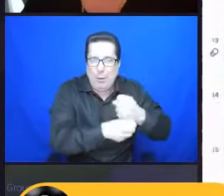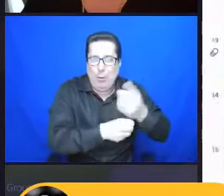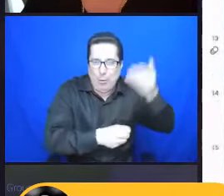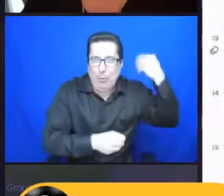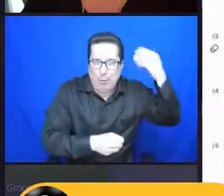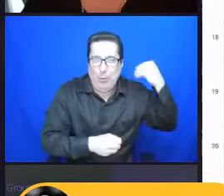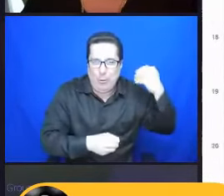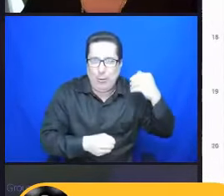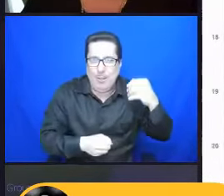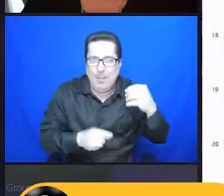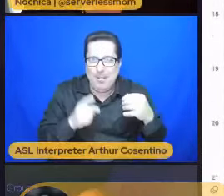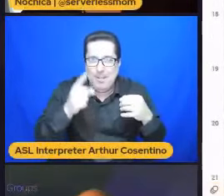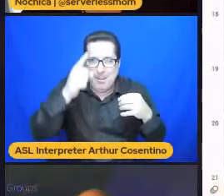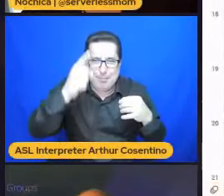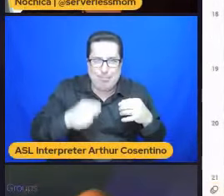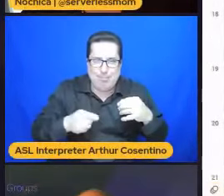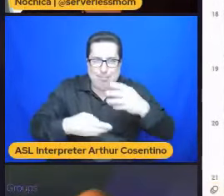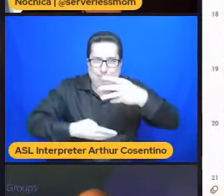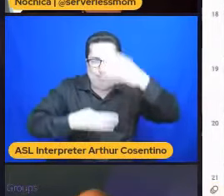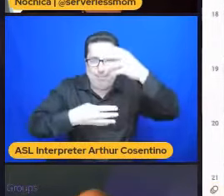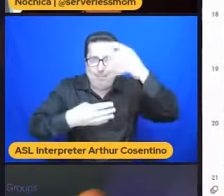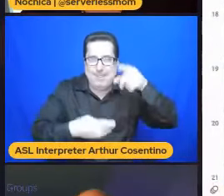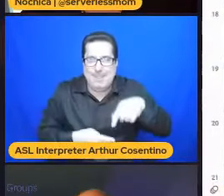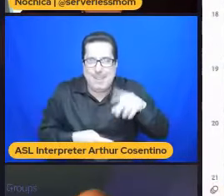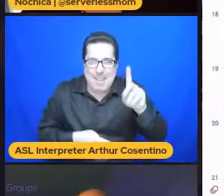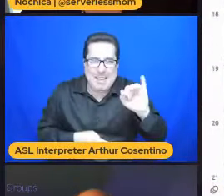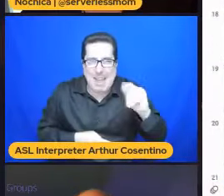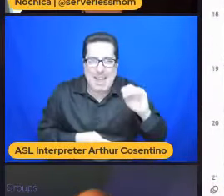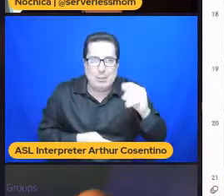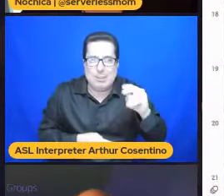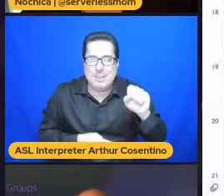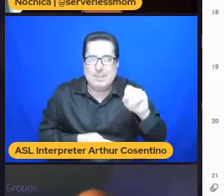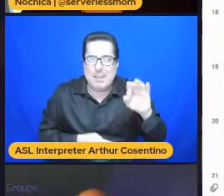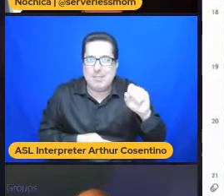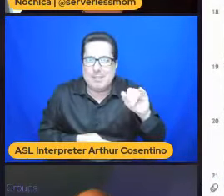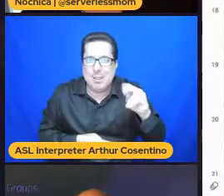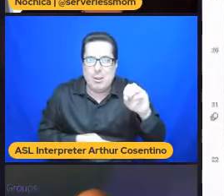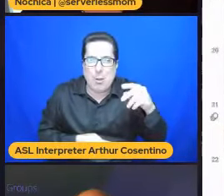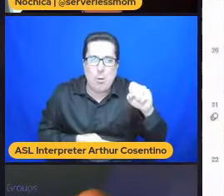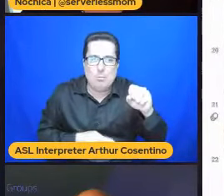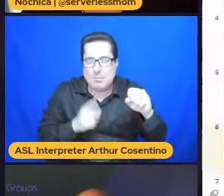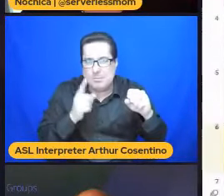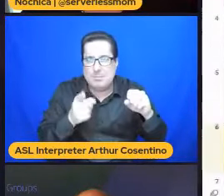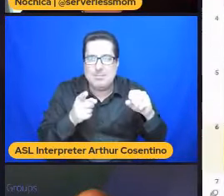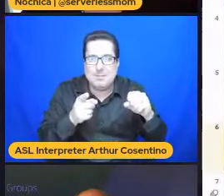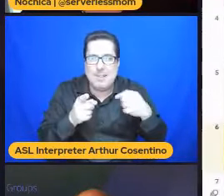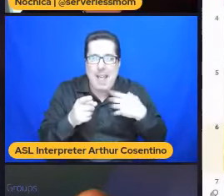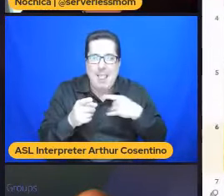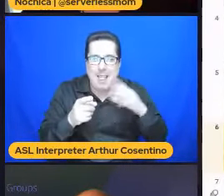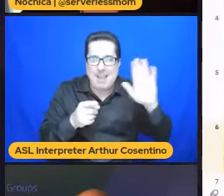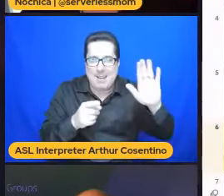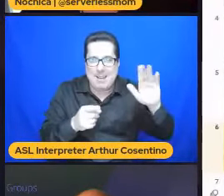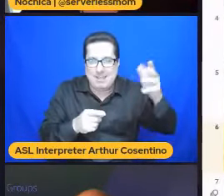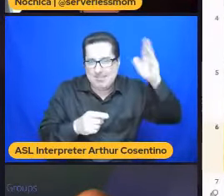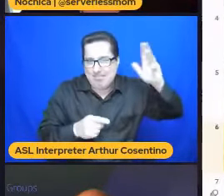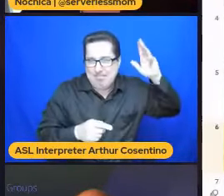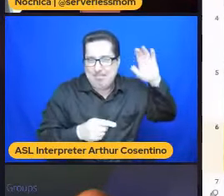that's just I don't know. That's just Diogenes of Sinope. I absolutely love talking about Diogenes quotes. But yeah,